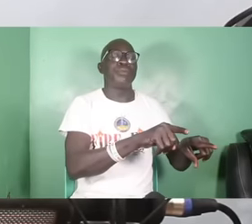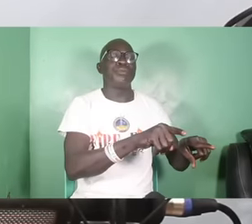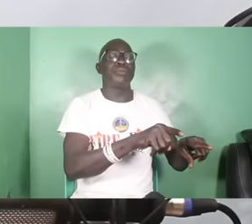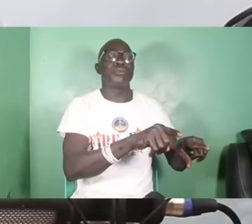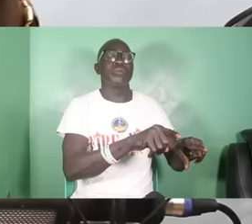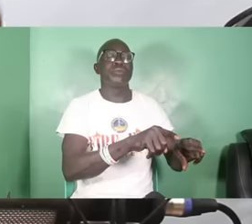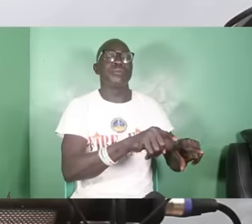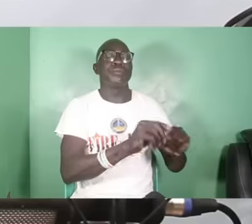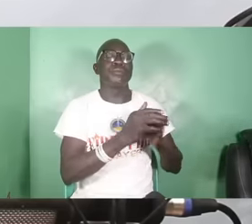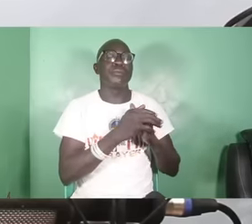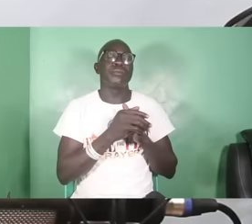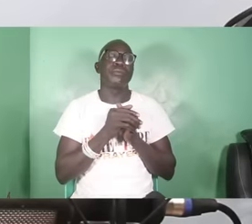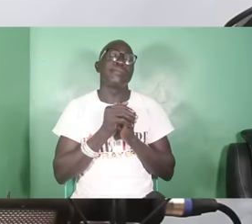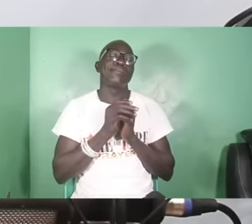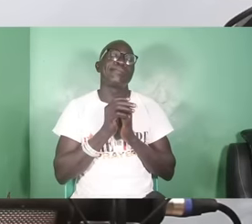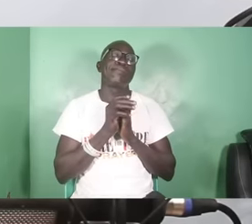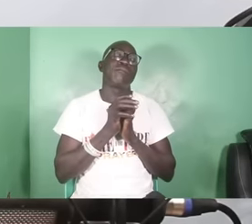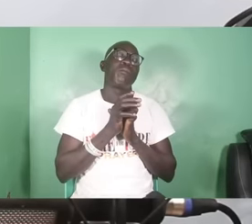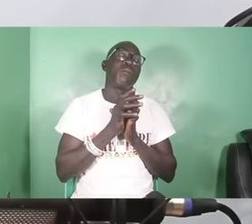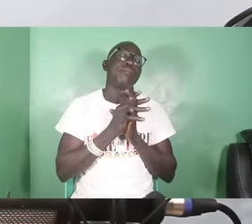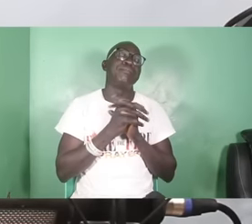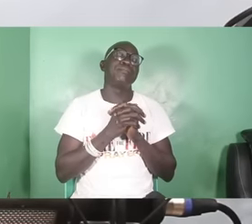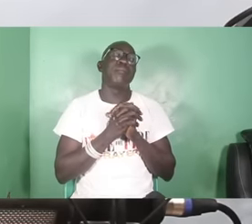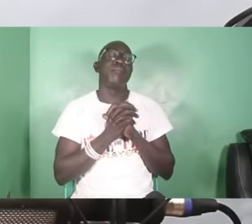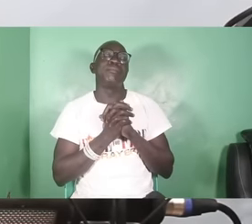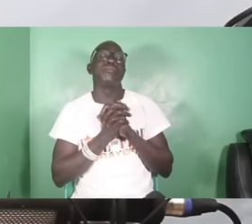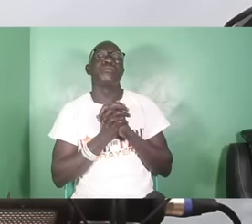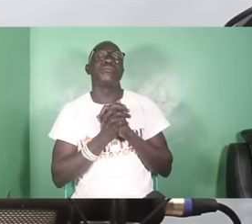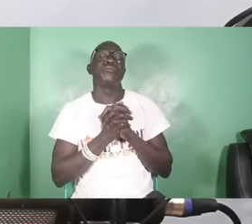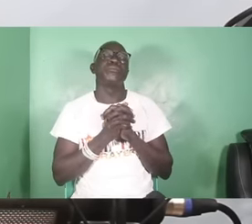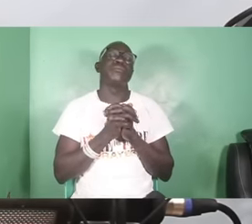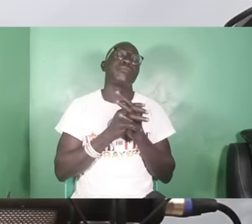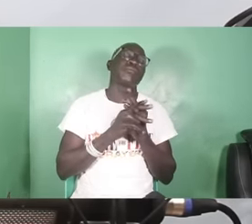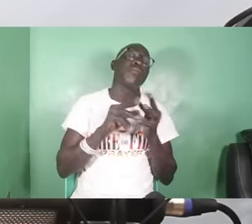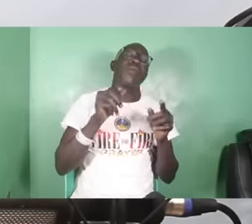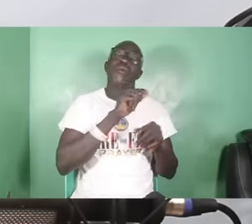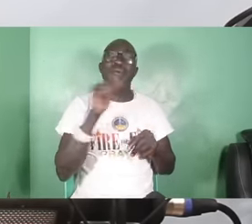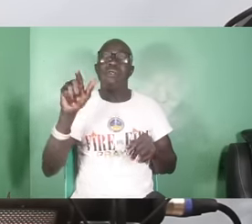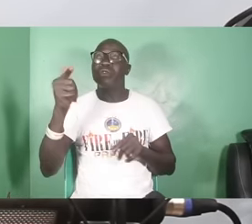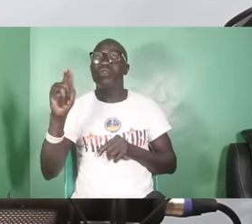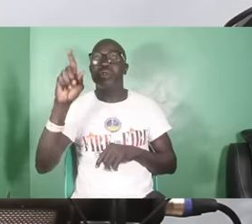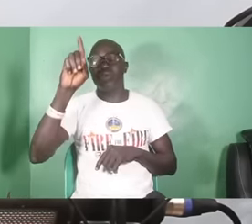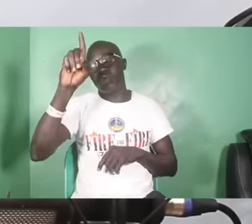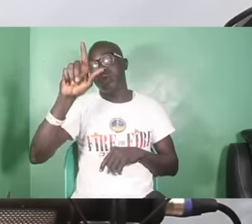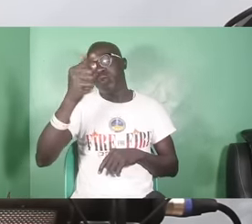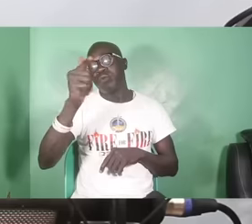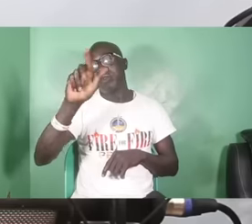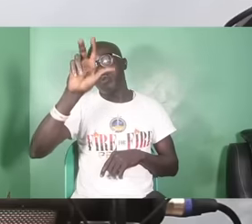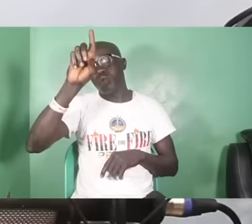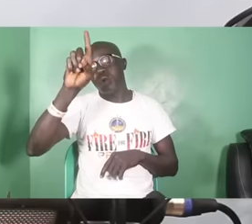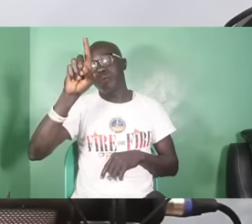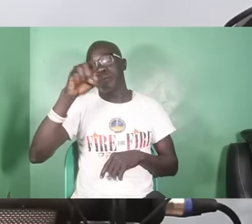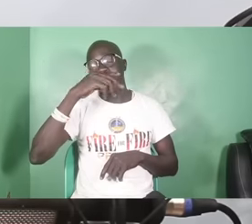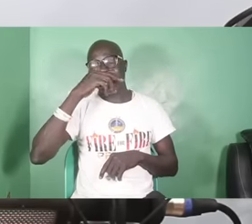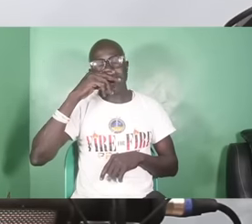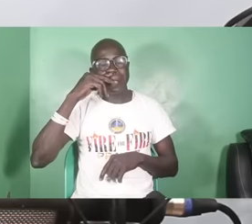Verse 12. What happened? What's the service is here? Ah, ha. Ha. Ha. Ha. Ha.